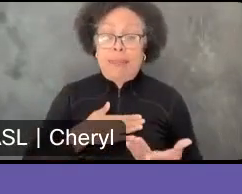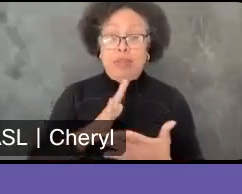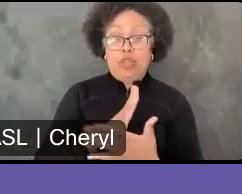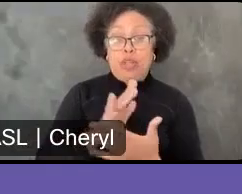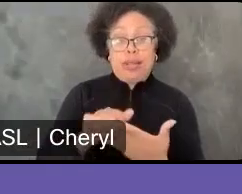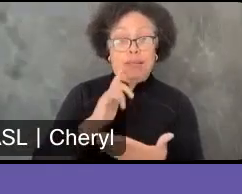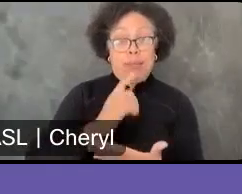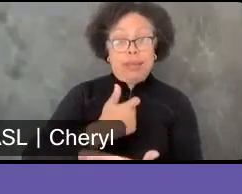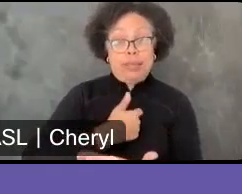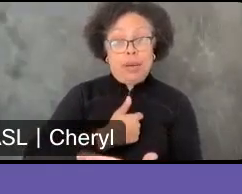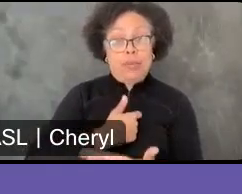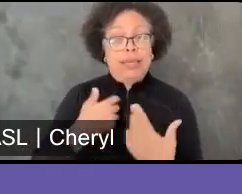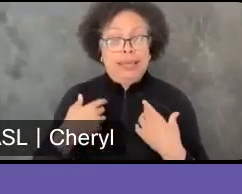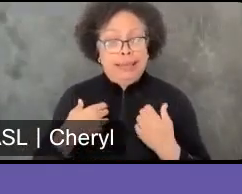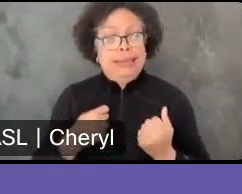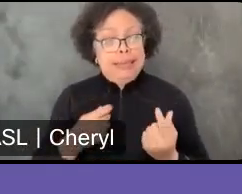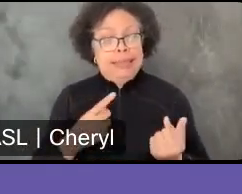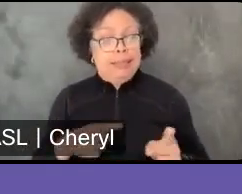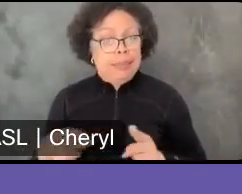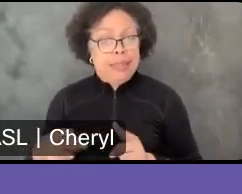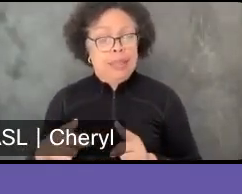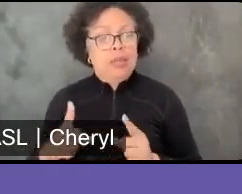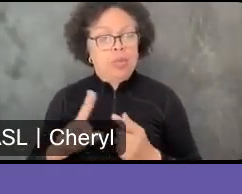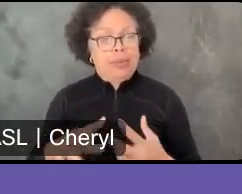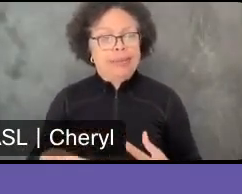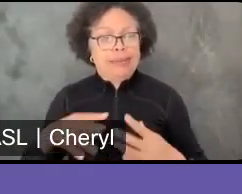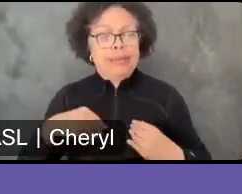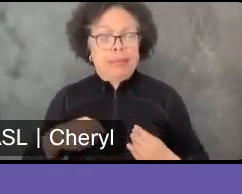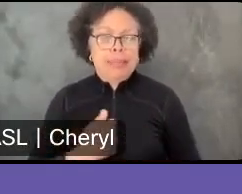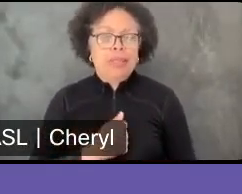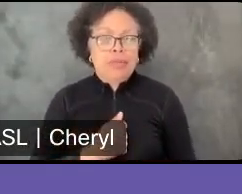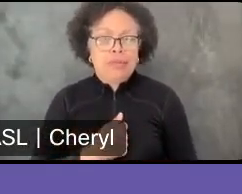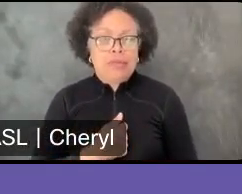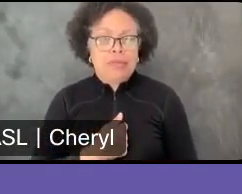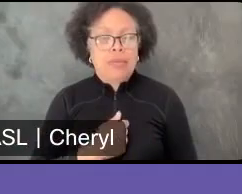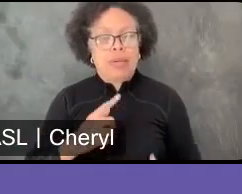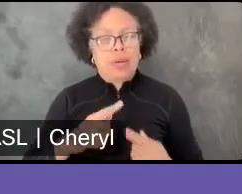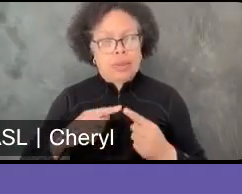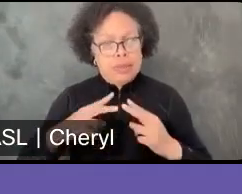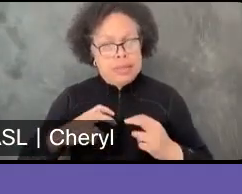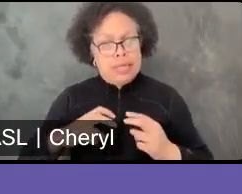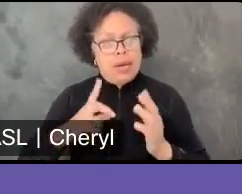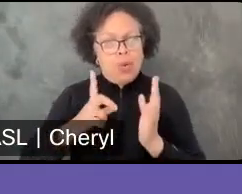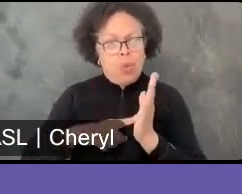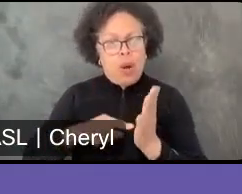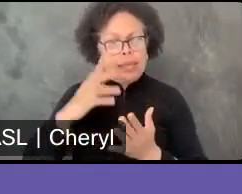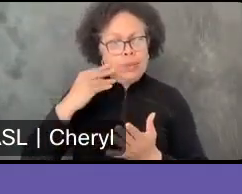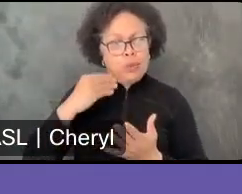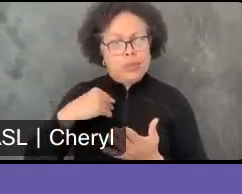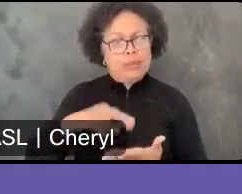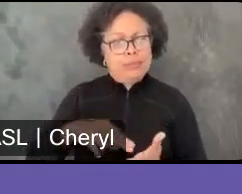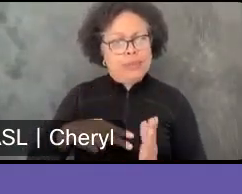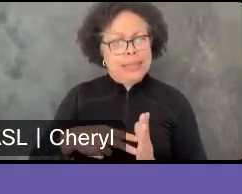myself, healing has taken place by accepting myself, exploring the meaning of my experiences, and